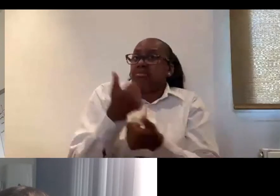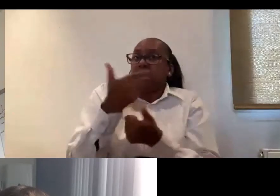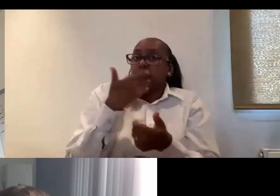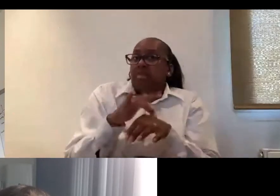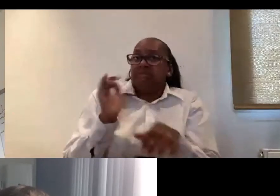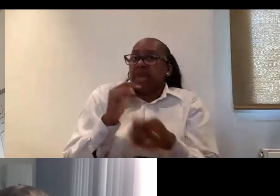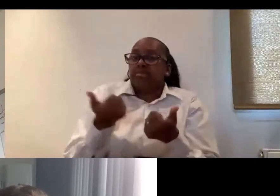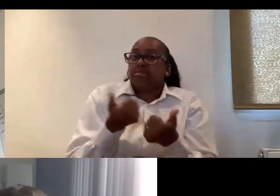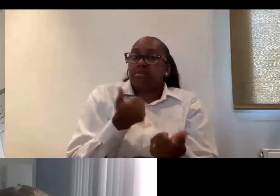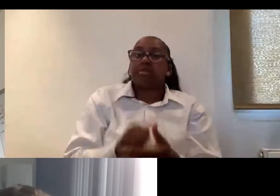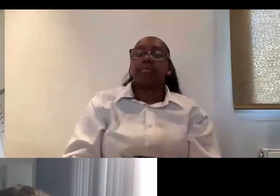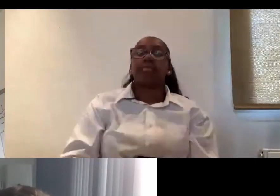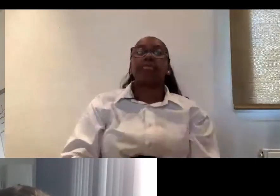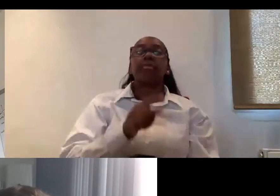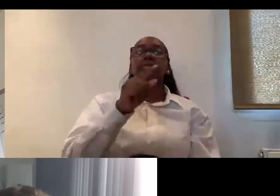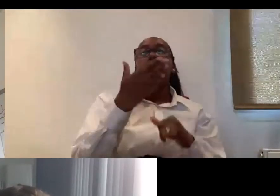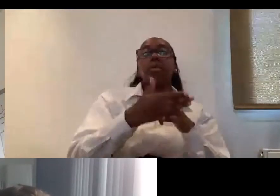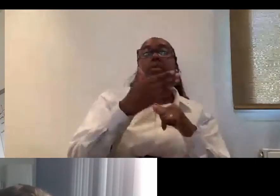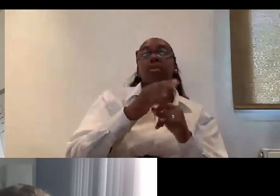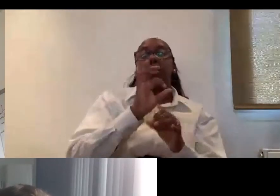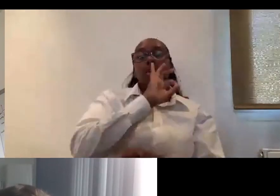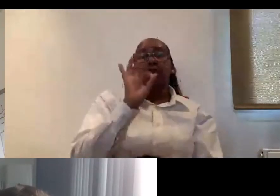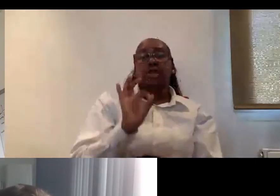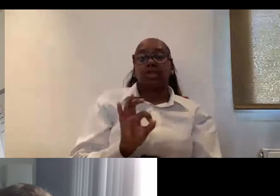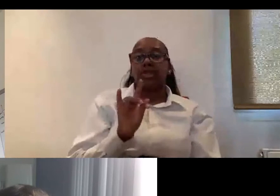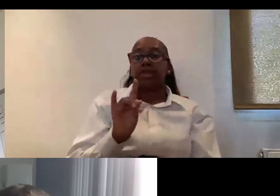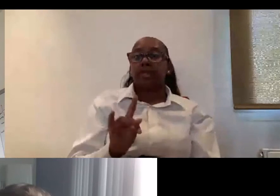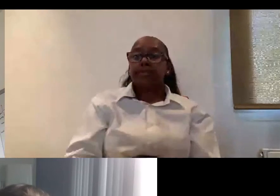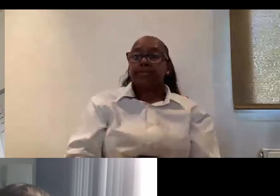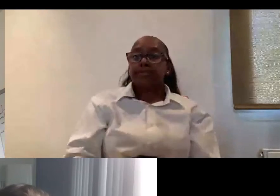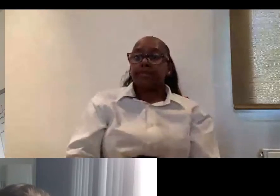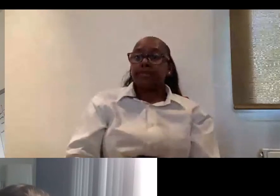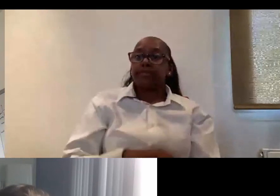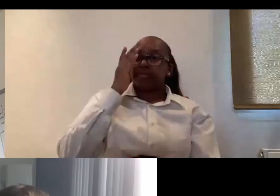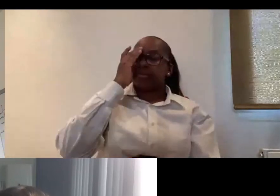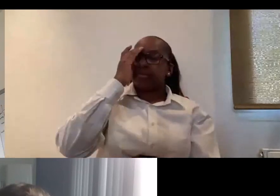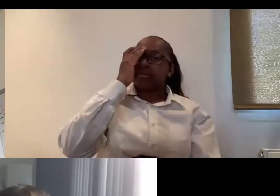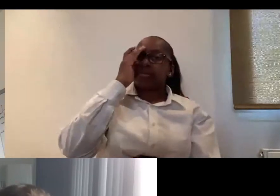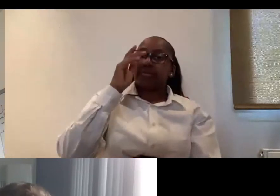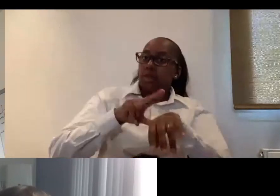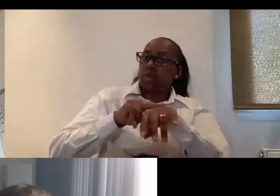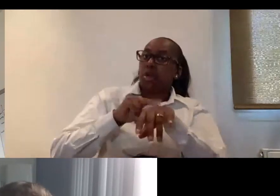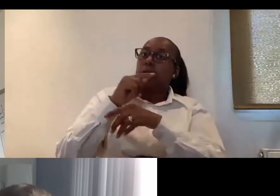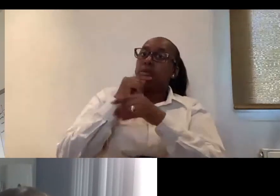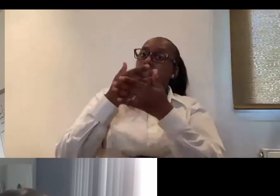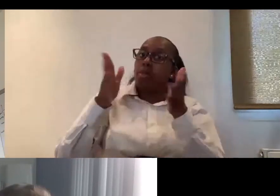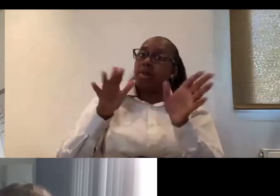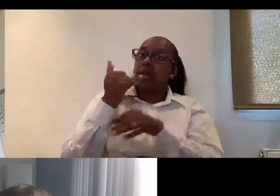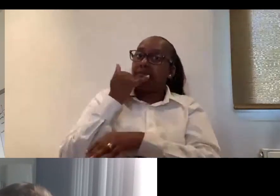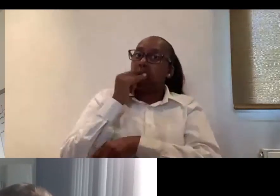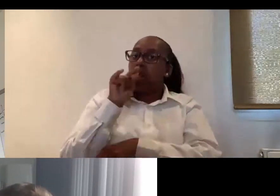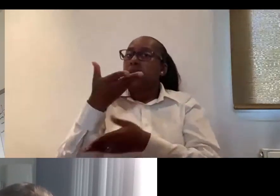Fantastic. The last one before we move on to Lisa, and then if you don't mind, Dr. Riley, we'll come back and open the phone lines if that's